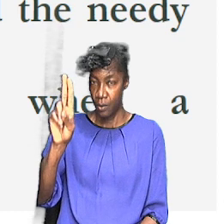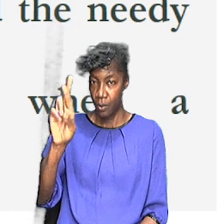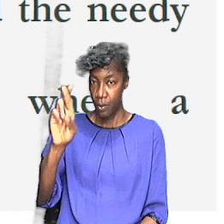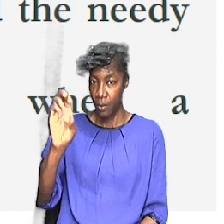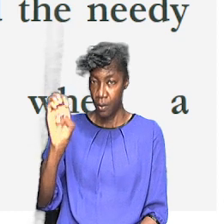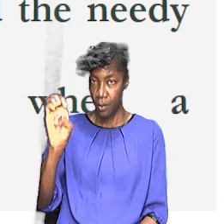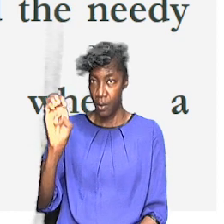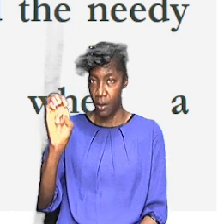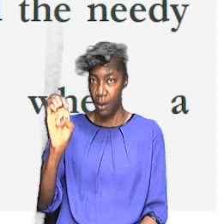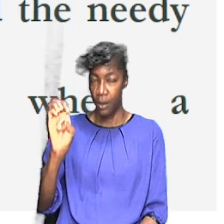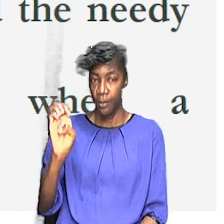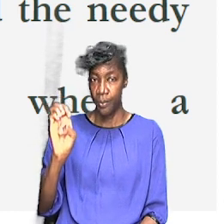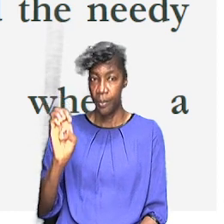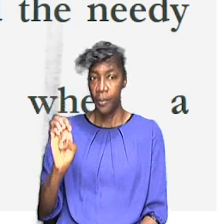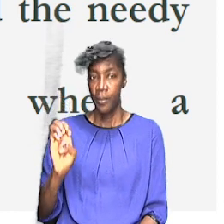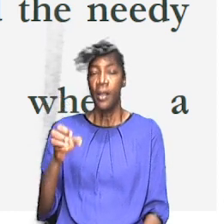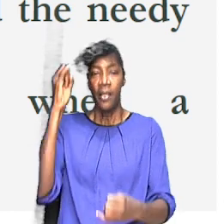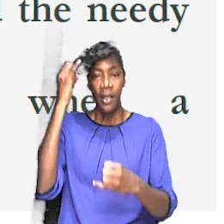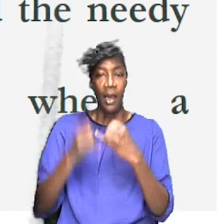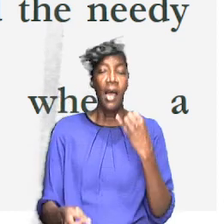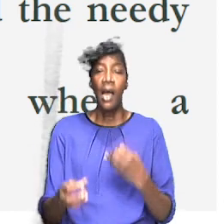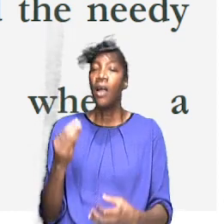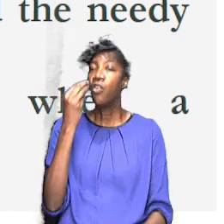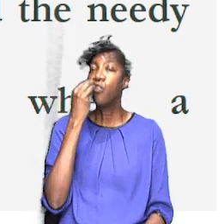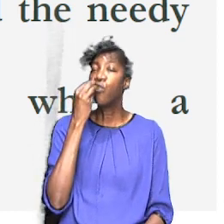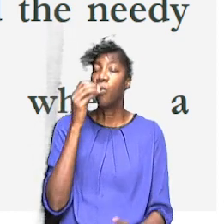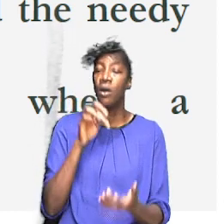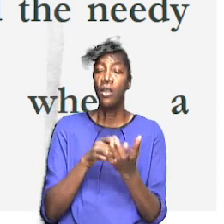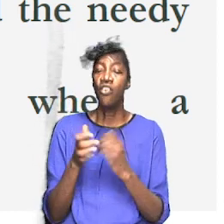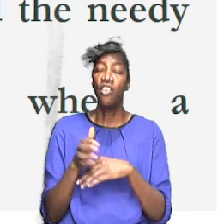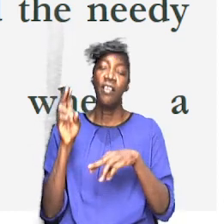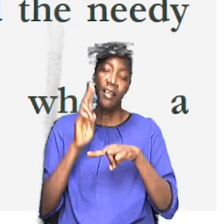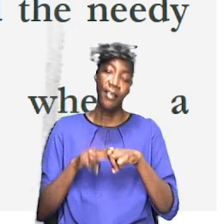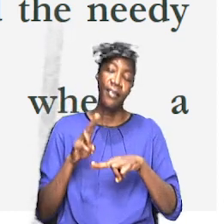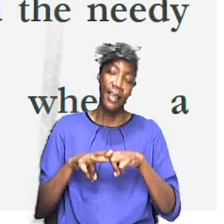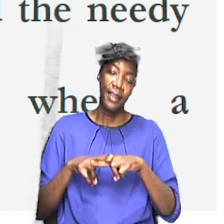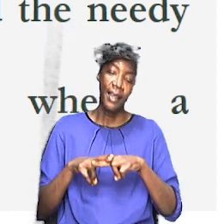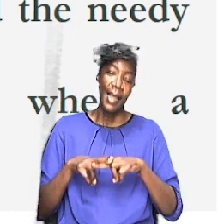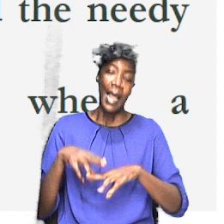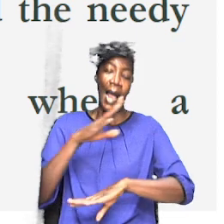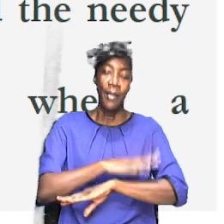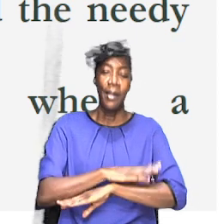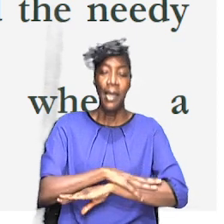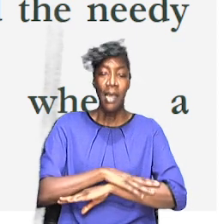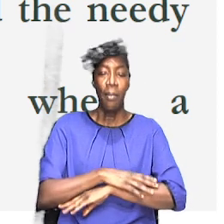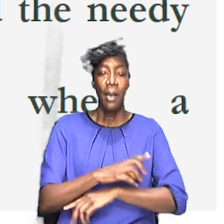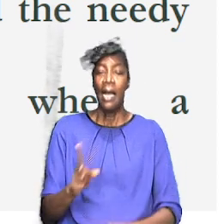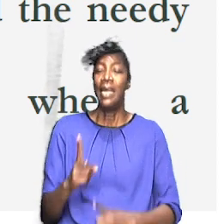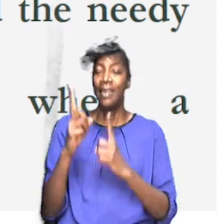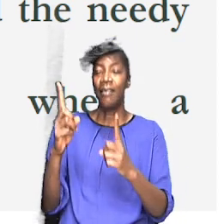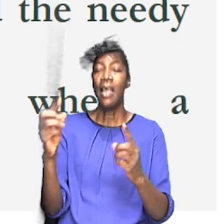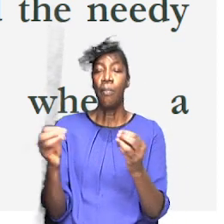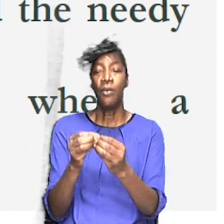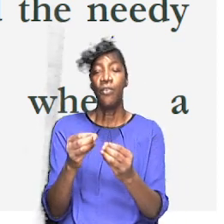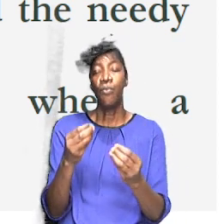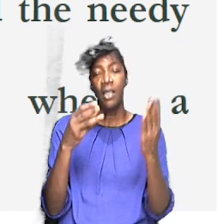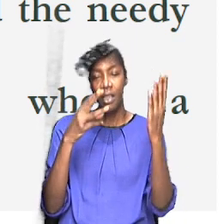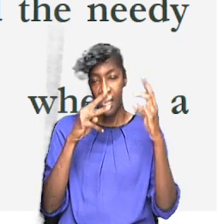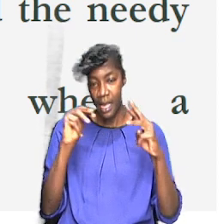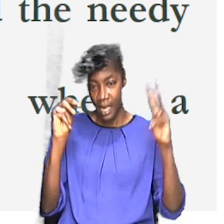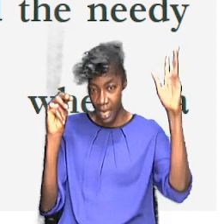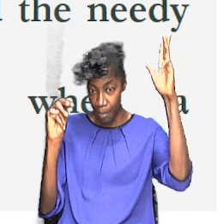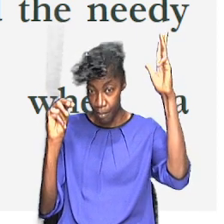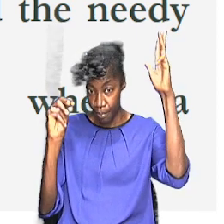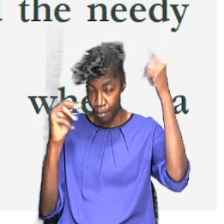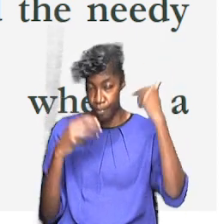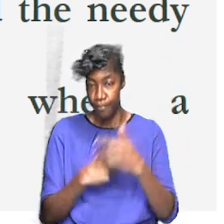the Lord's Supper, the Last Supper, where Jesus sat at the table and his disciples were with him, amen. But can I tell you, brethren, based